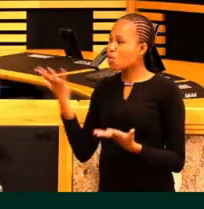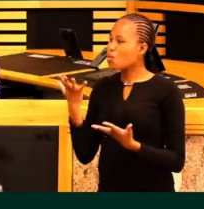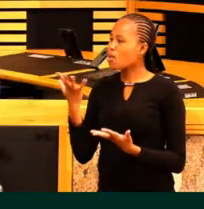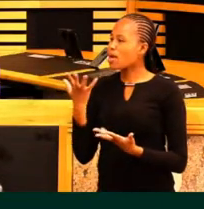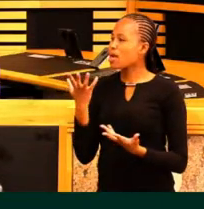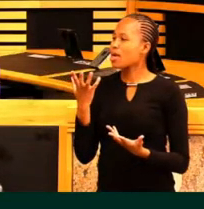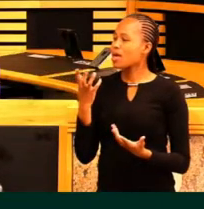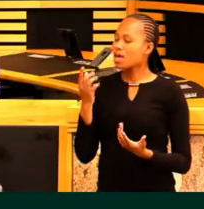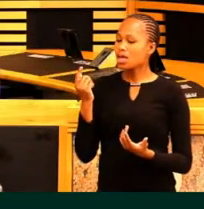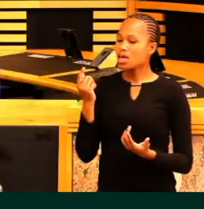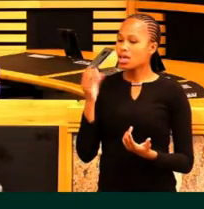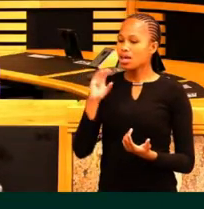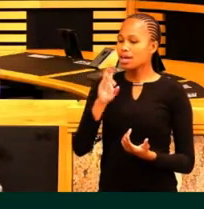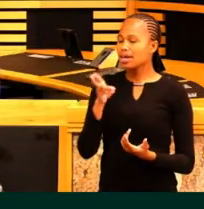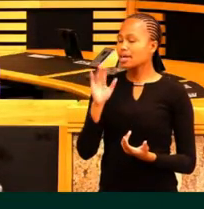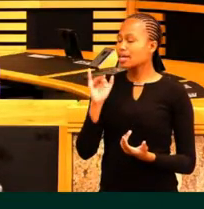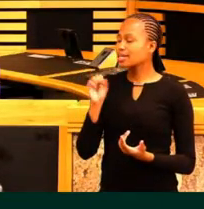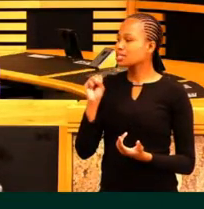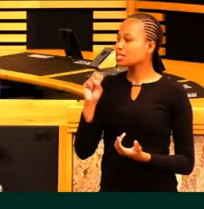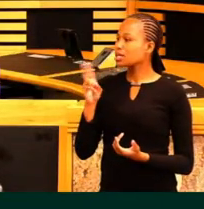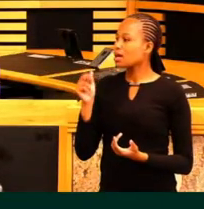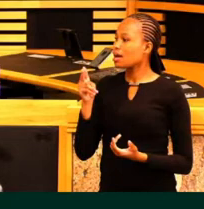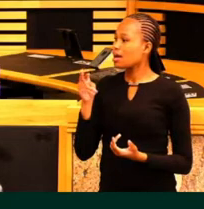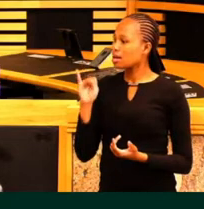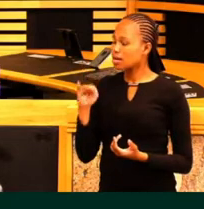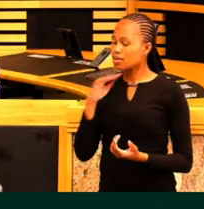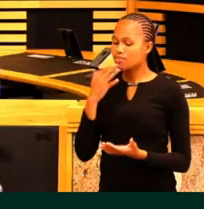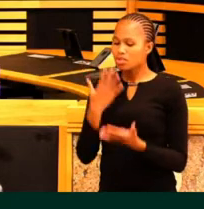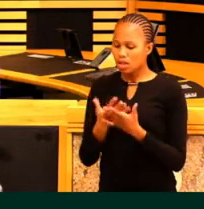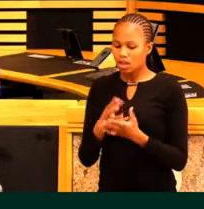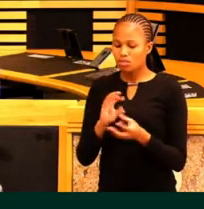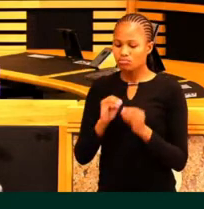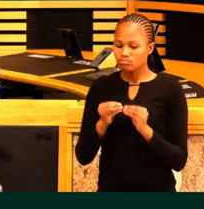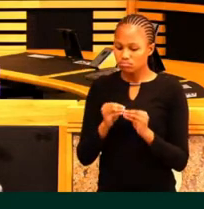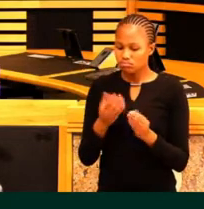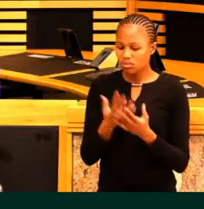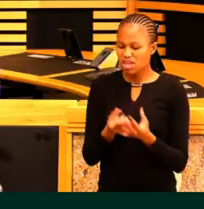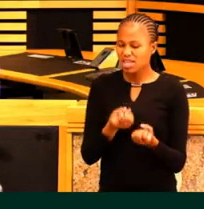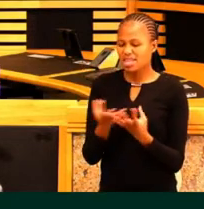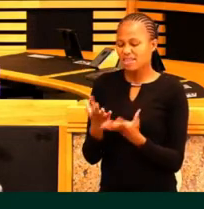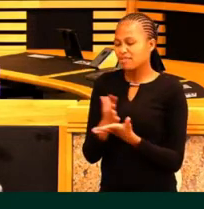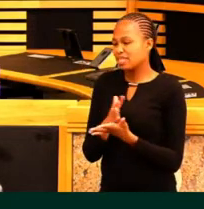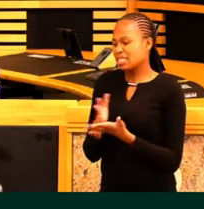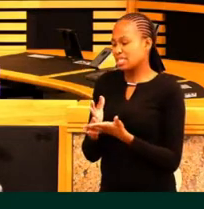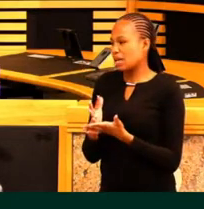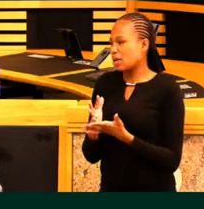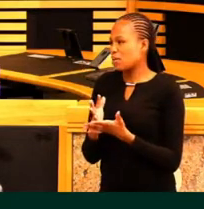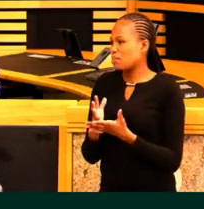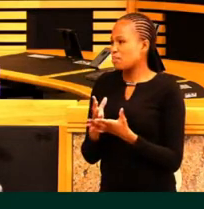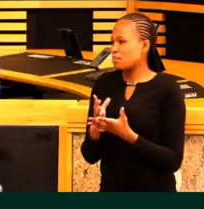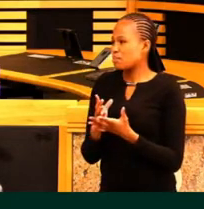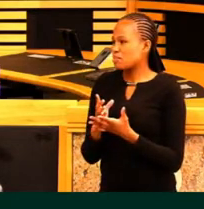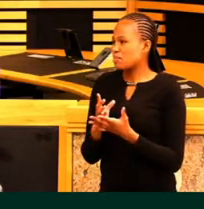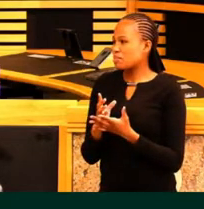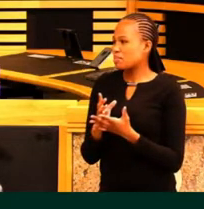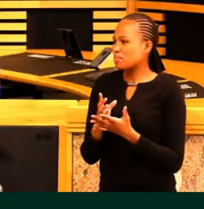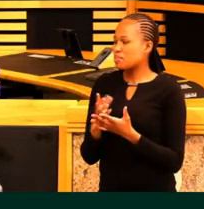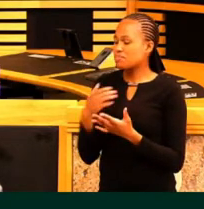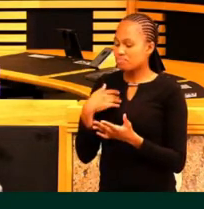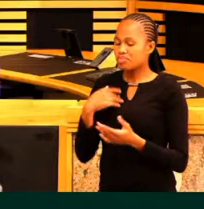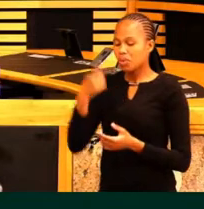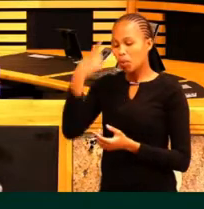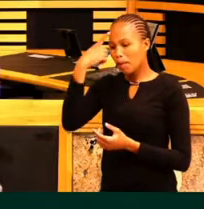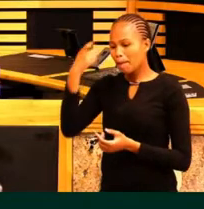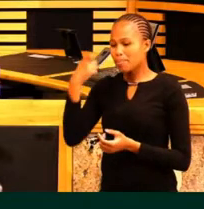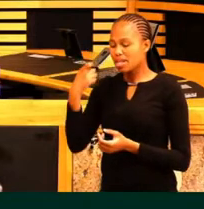if those factors can be used again to manufacture certain products and in industrial one minute left I don't remember we believe